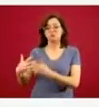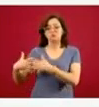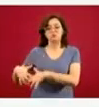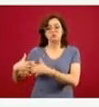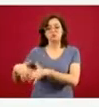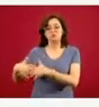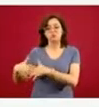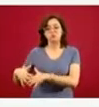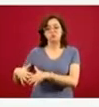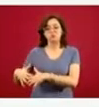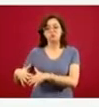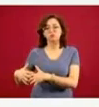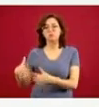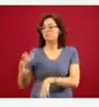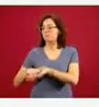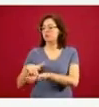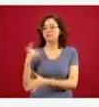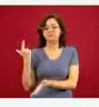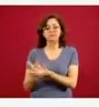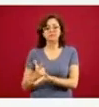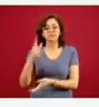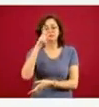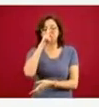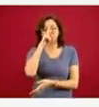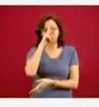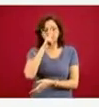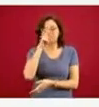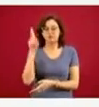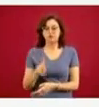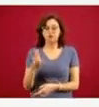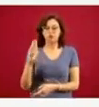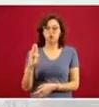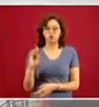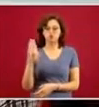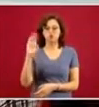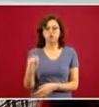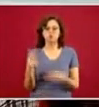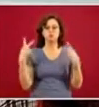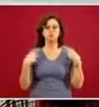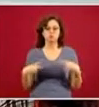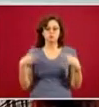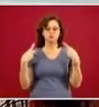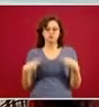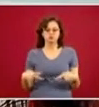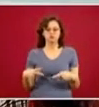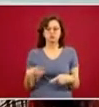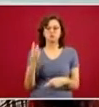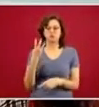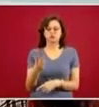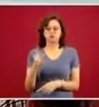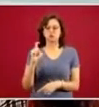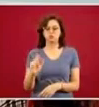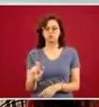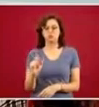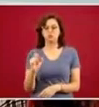only 3.6% of cases that are in a critical condition and have had to be